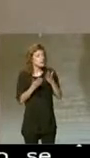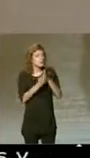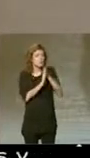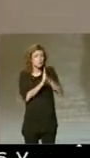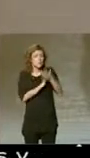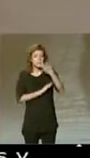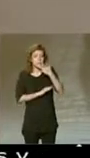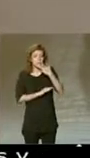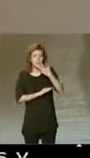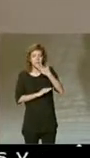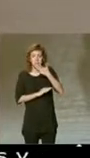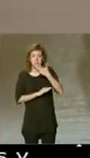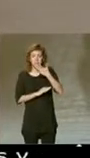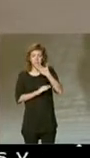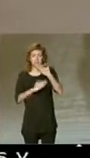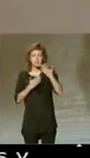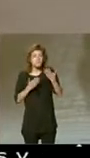your approach.